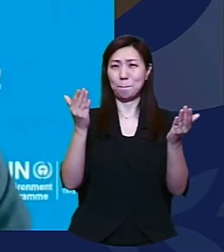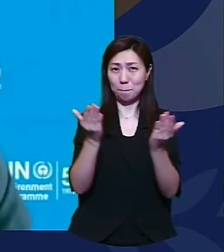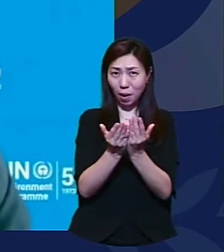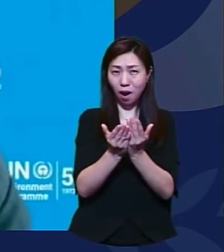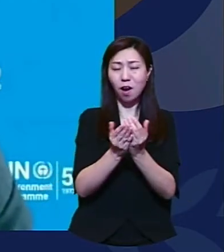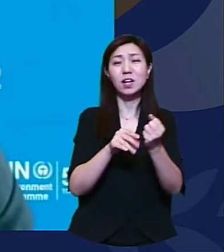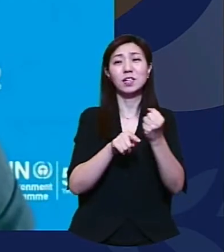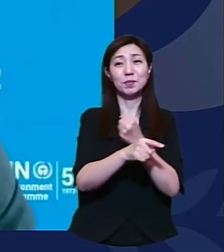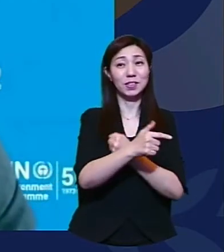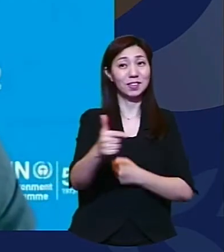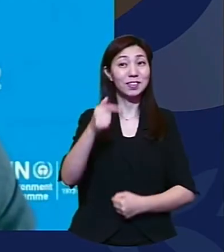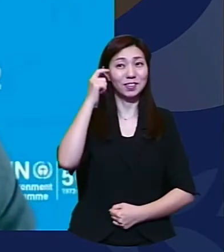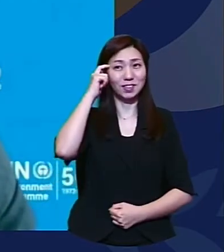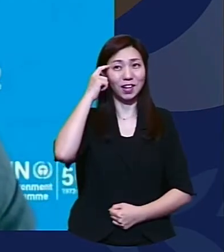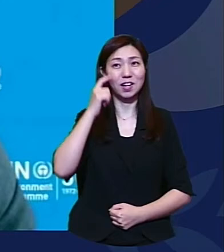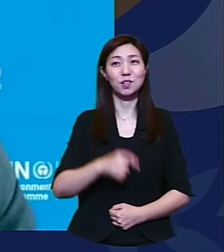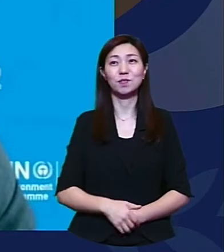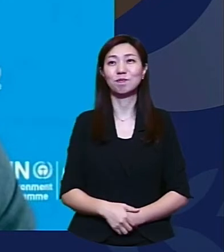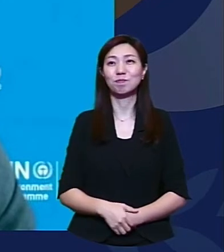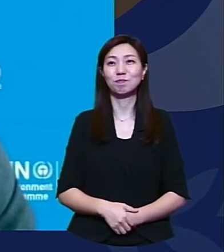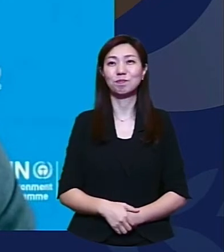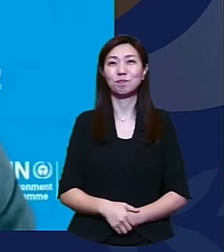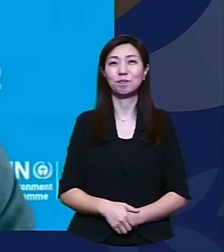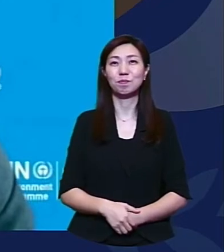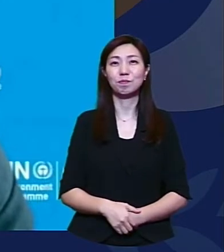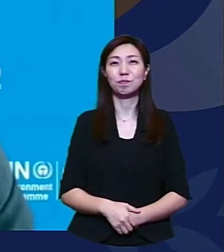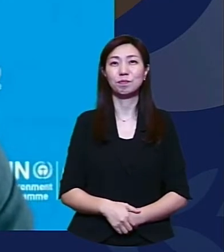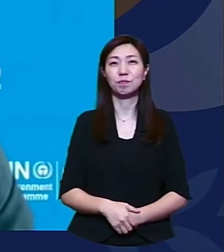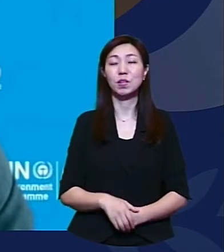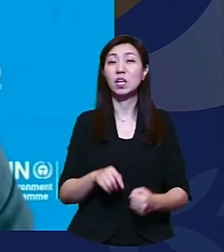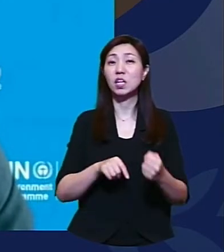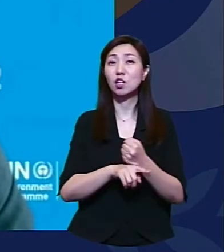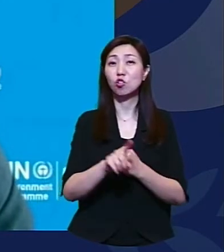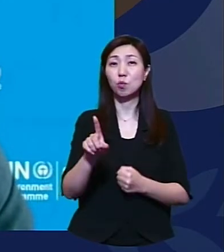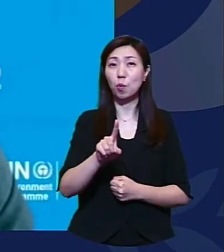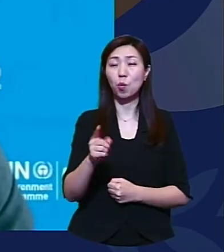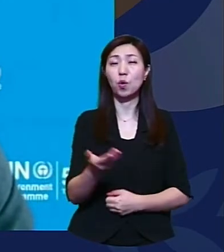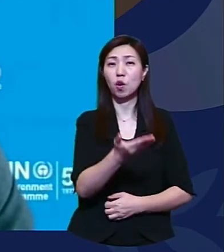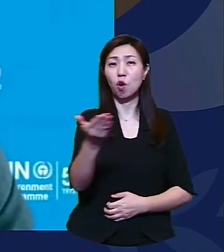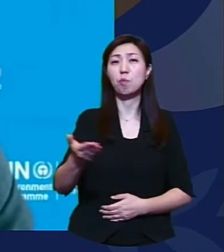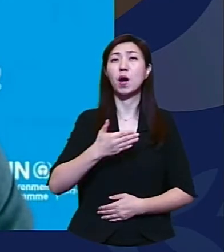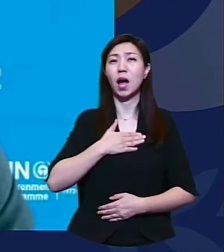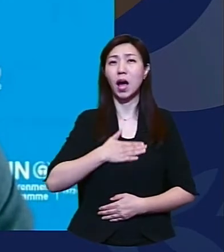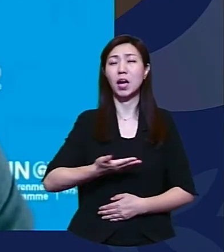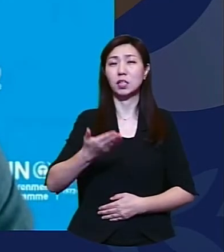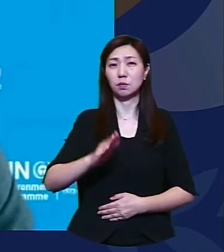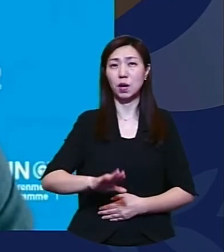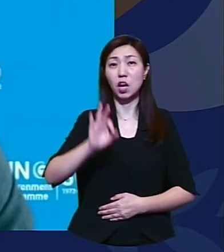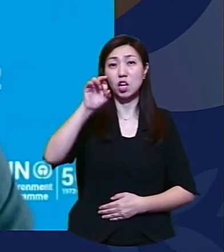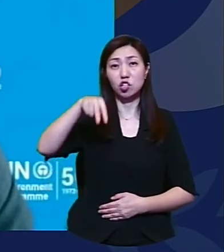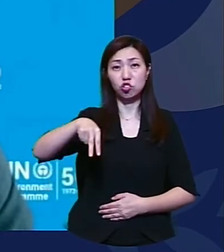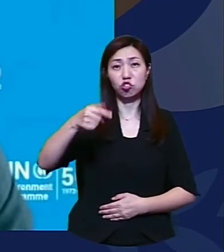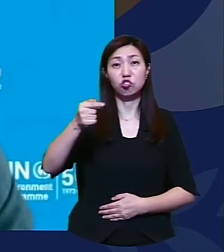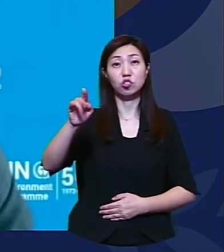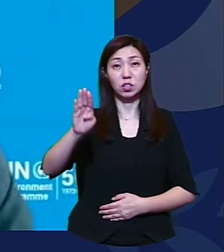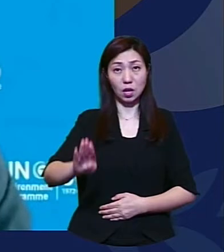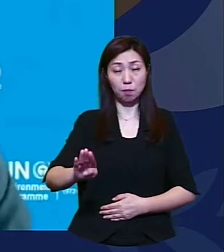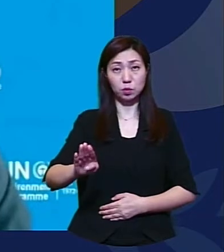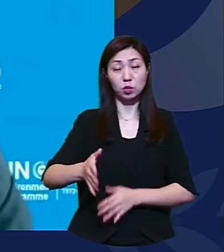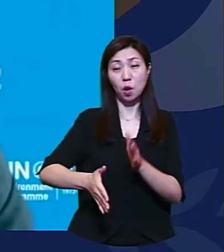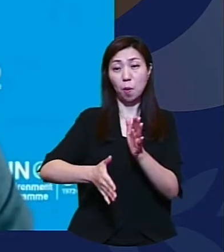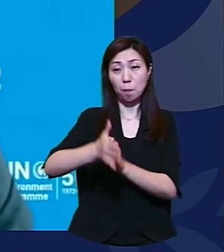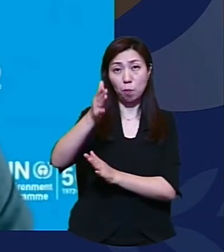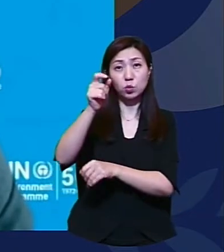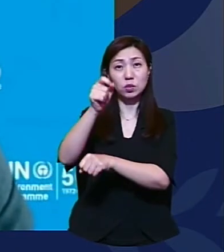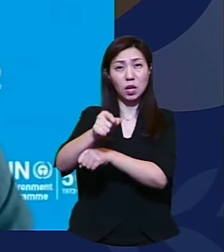the following reason. As you know, UNEP is headquartered in Nairobi, Kenya. That's where